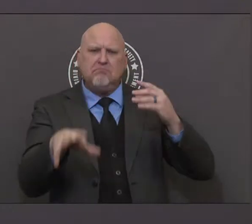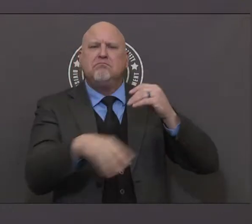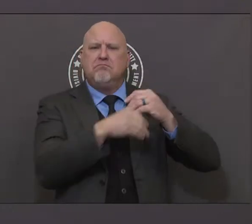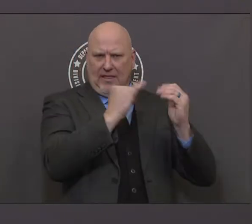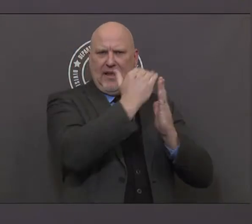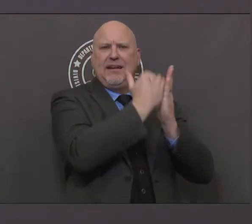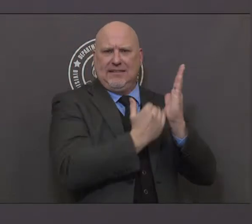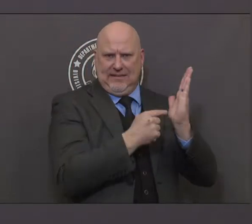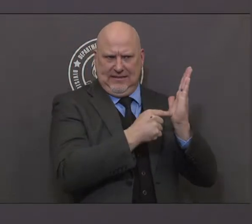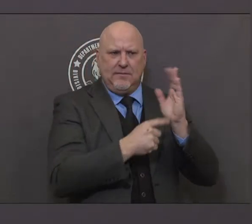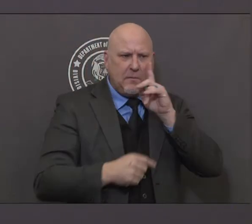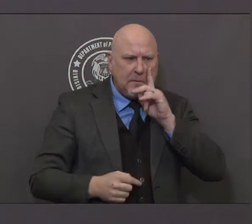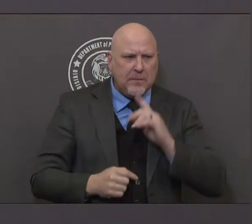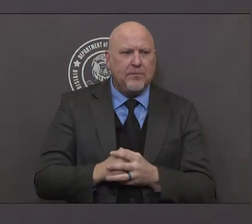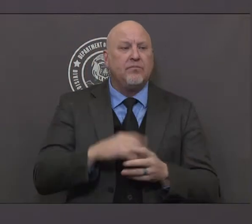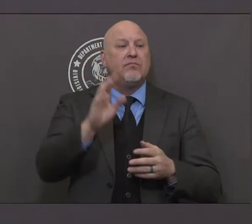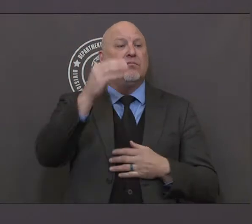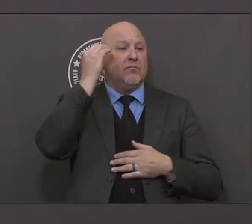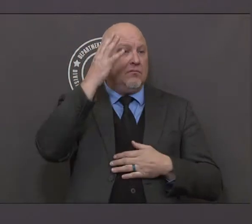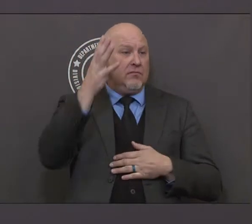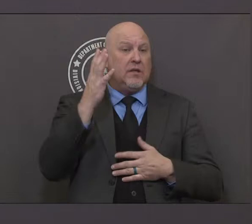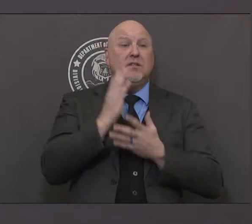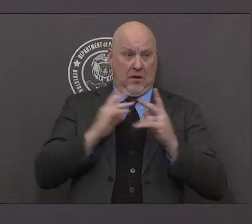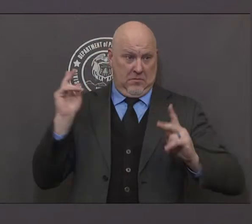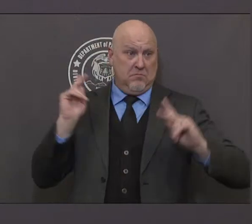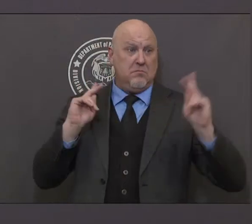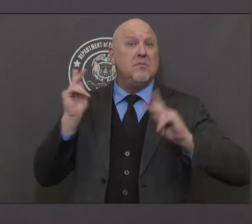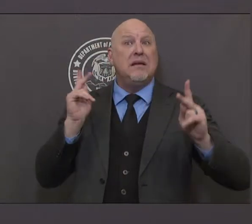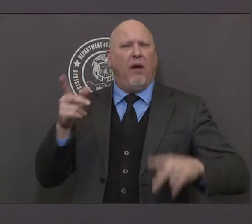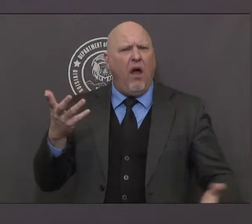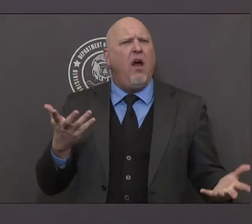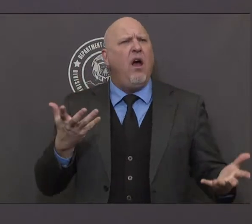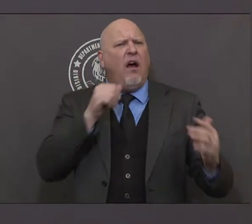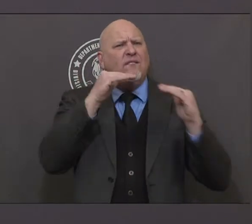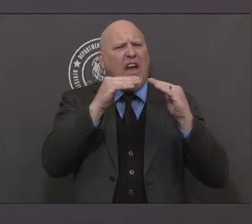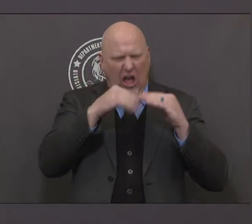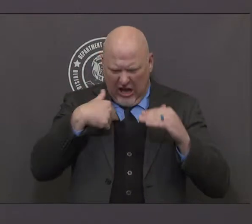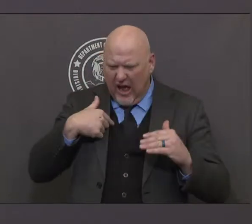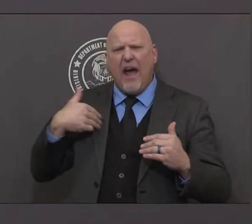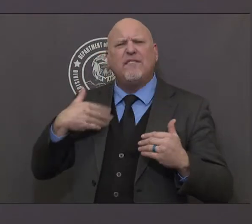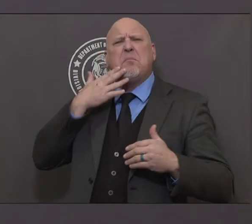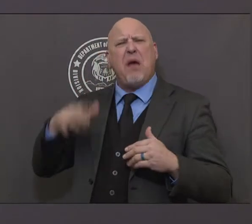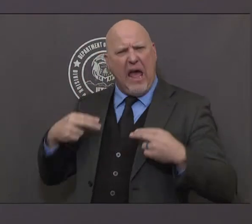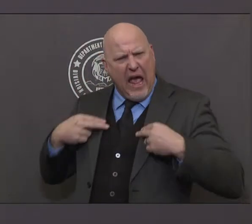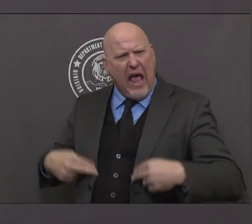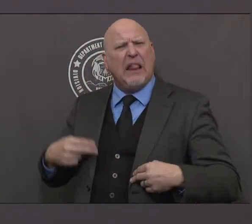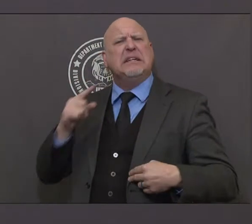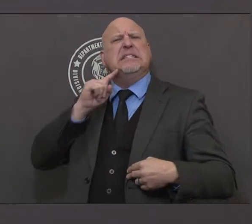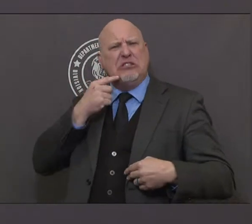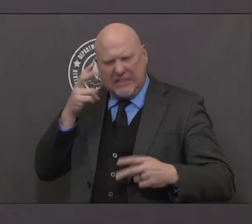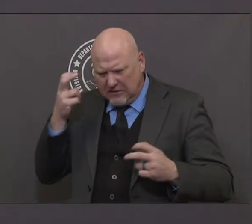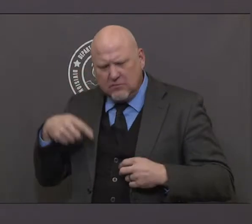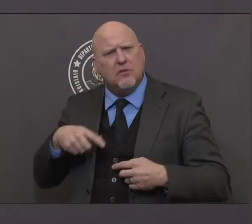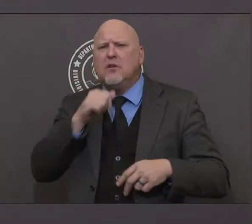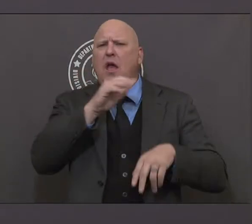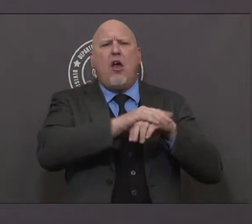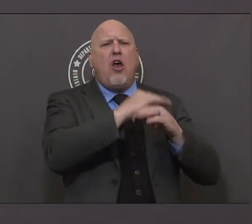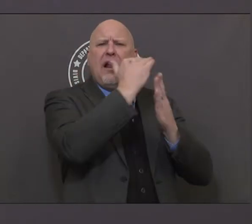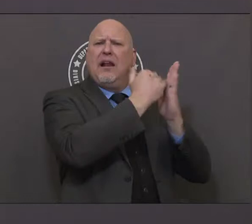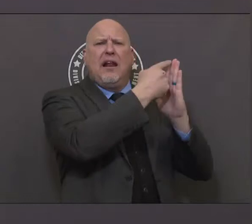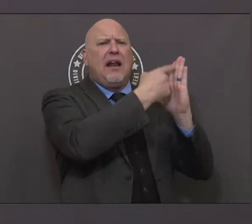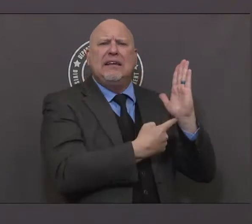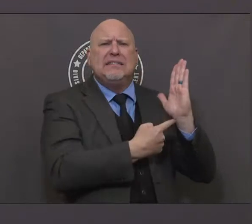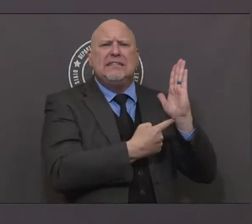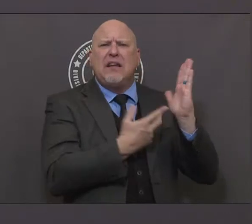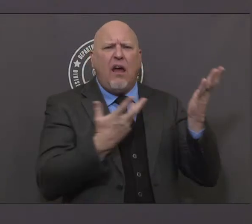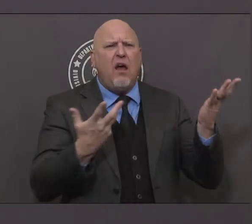Again, we understand. Unfortunately, what we've had to do is take the best medical evidence available, those in the highest